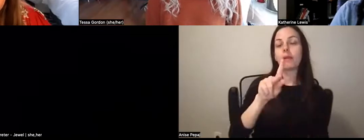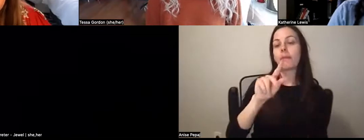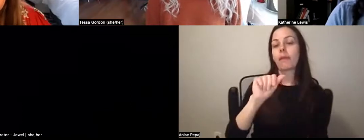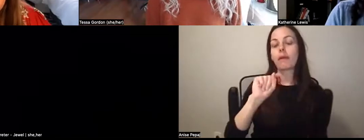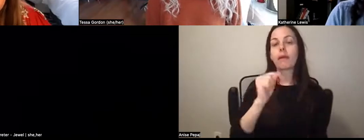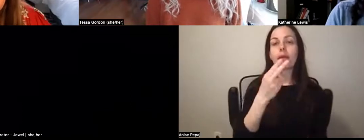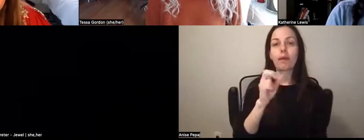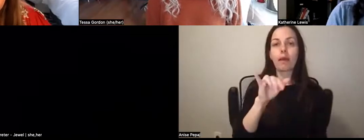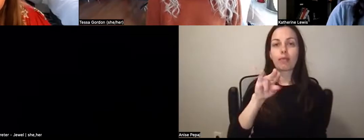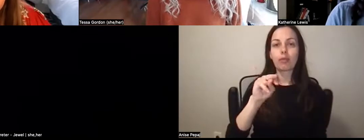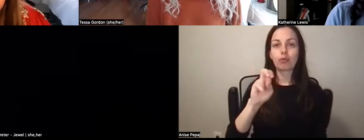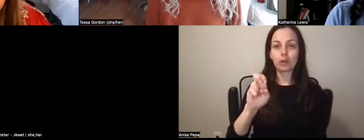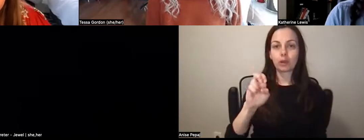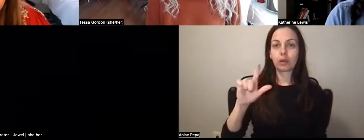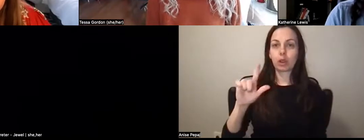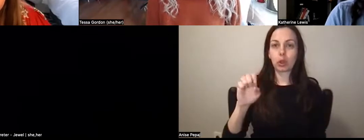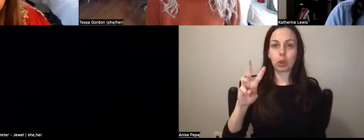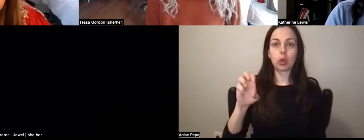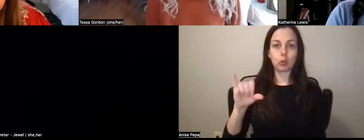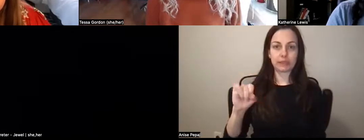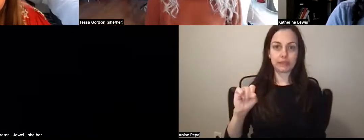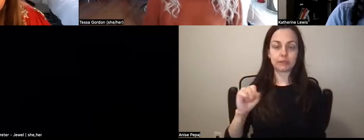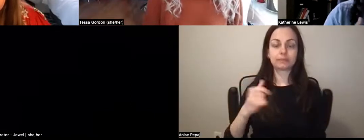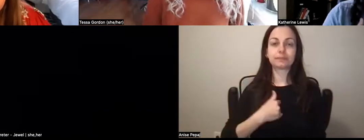I am one of the content